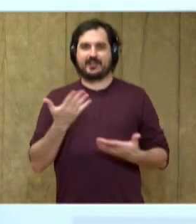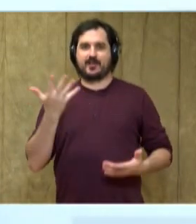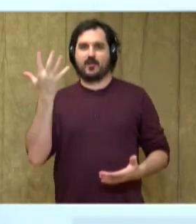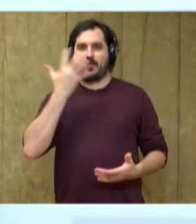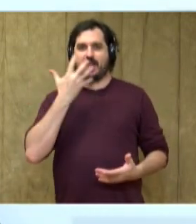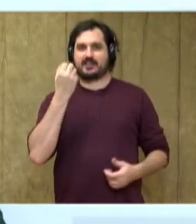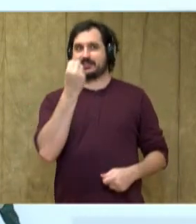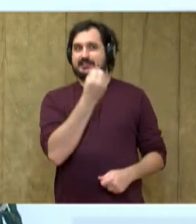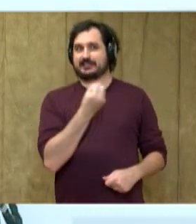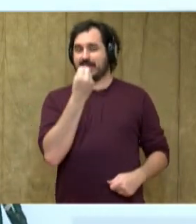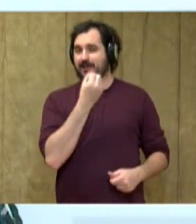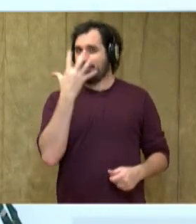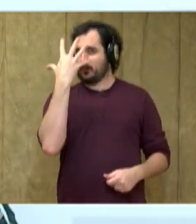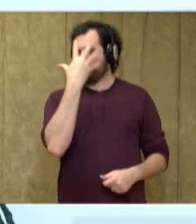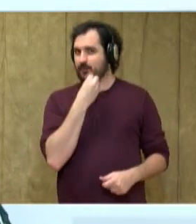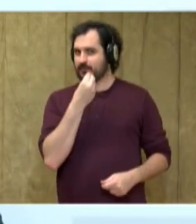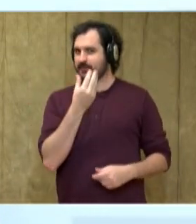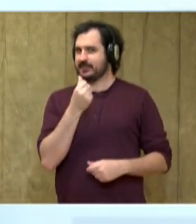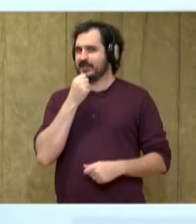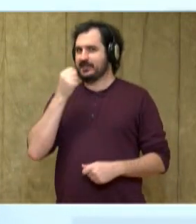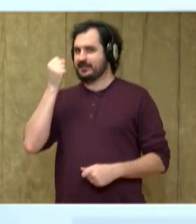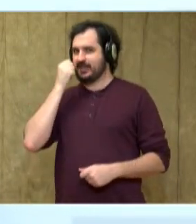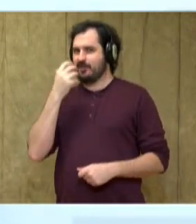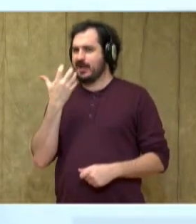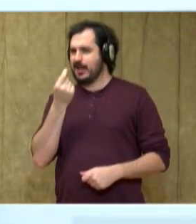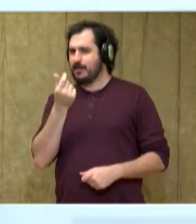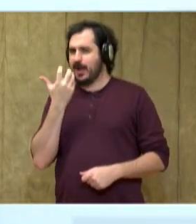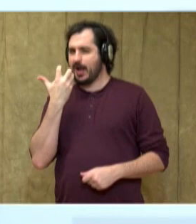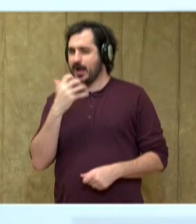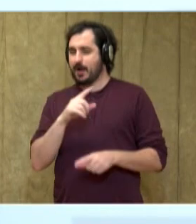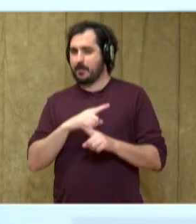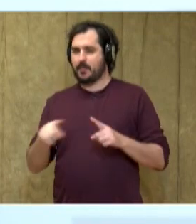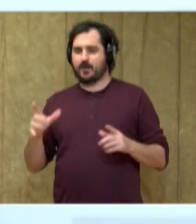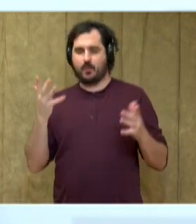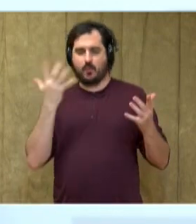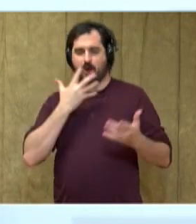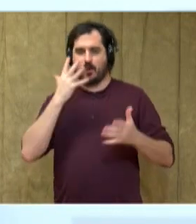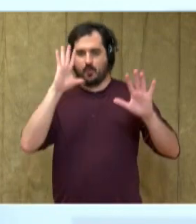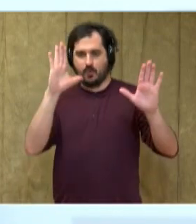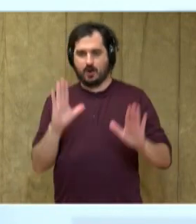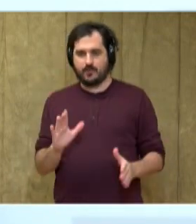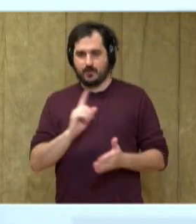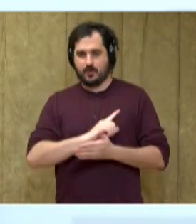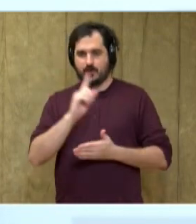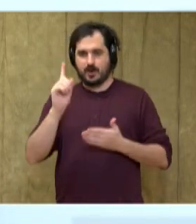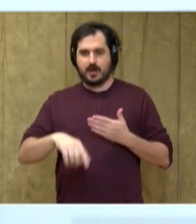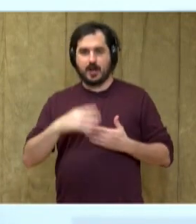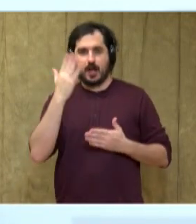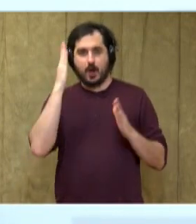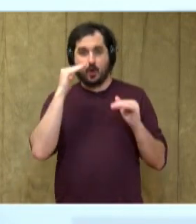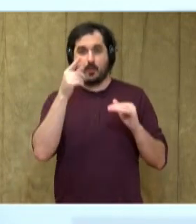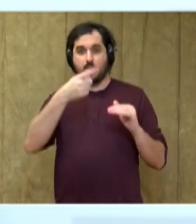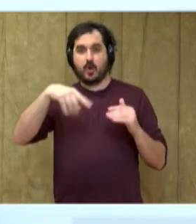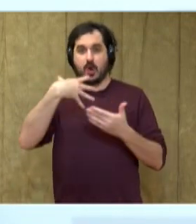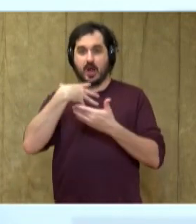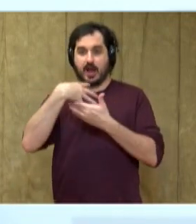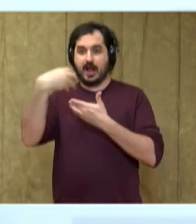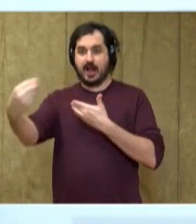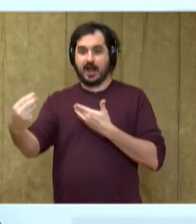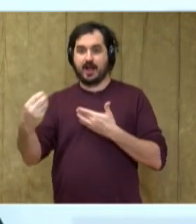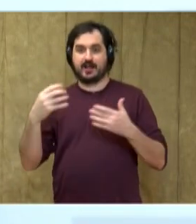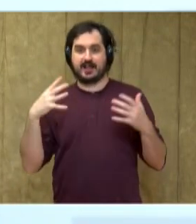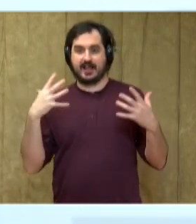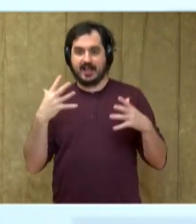was a little bit hot, but man, it was a wonderful weekend. So I hope you all were able to get out and get some exercise and breathe in fresh